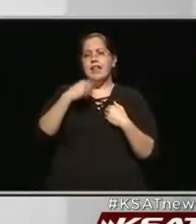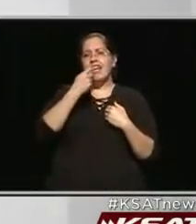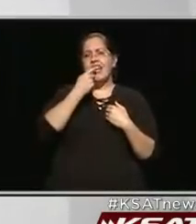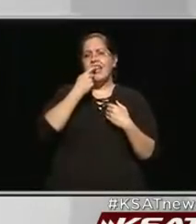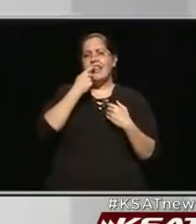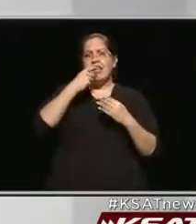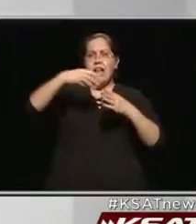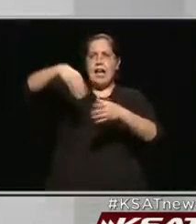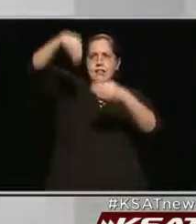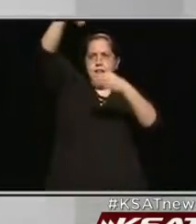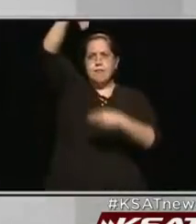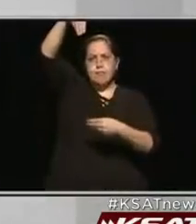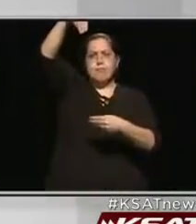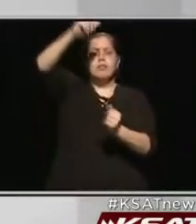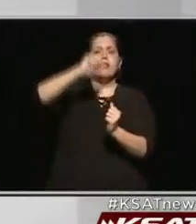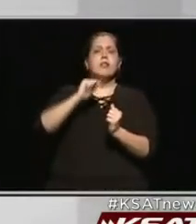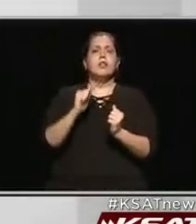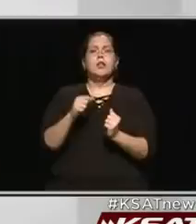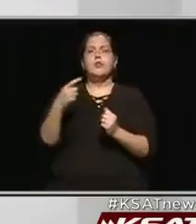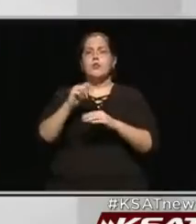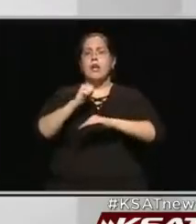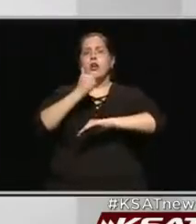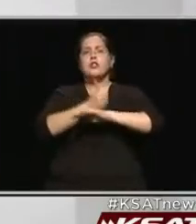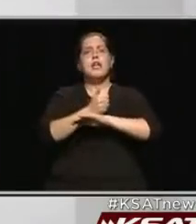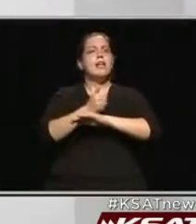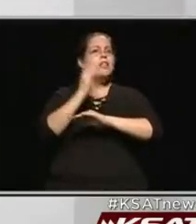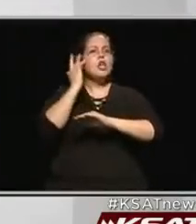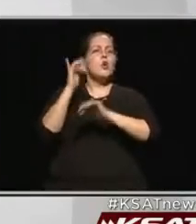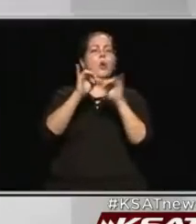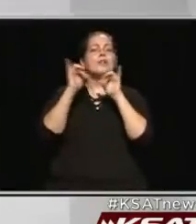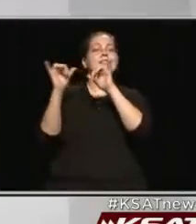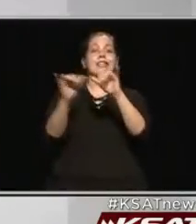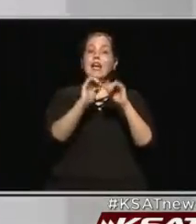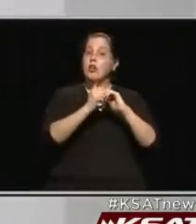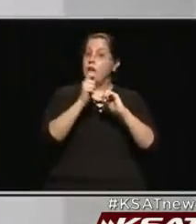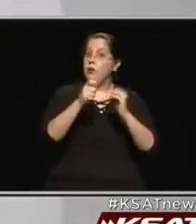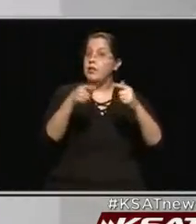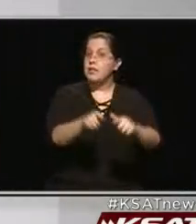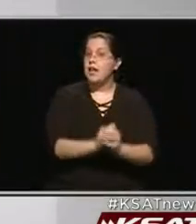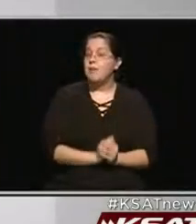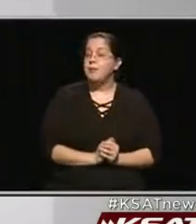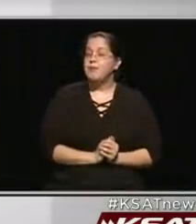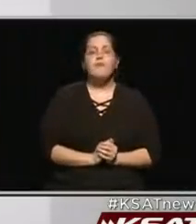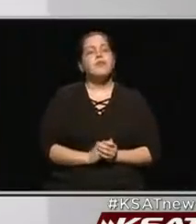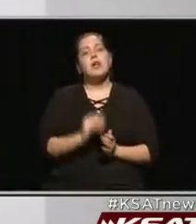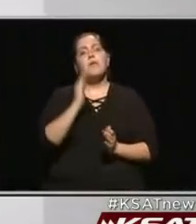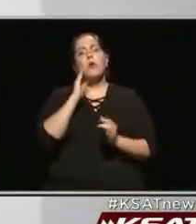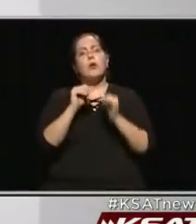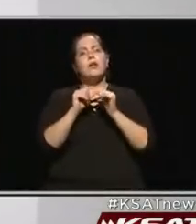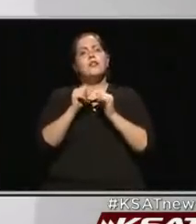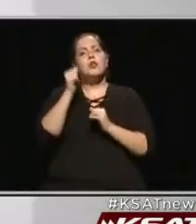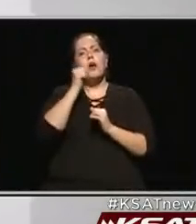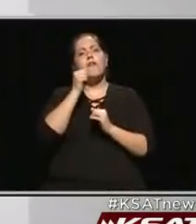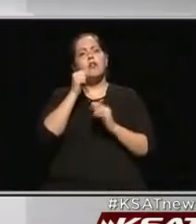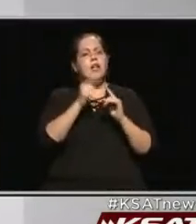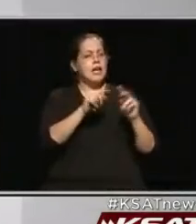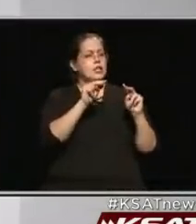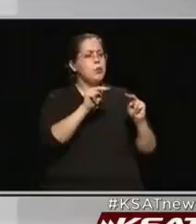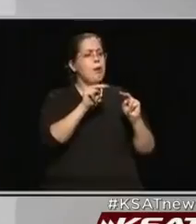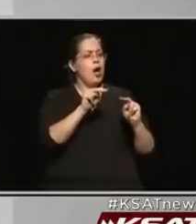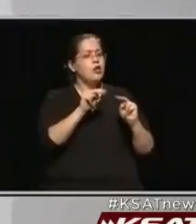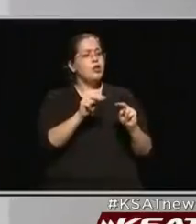the counter, so they're setting the gold standard about how we ought to do in that. But we'll continue each day to monitor and